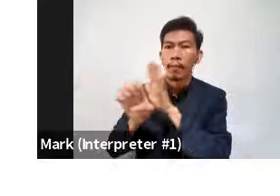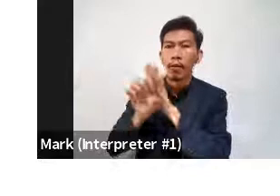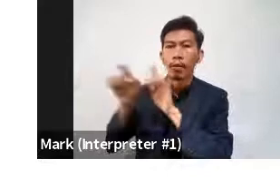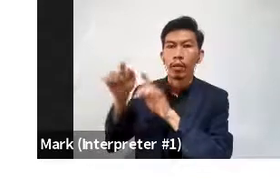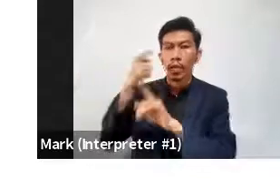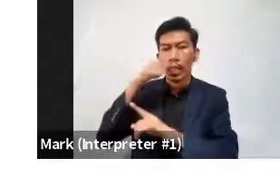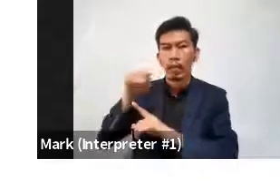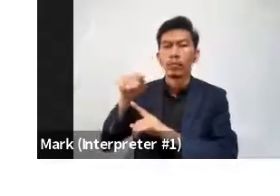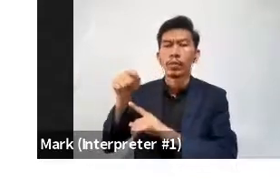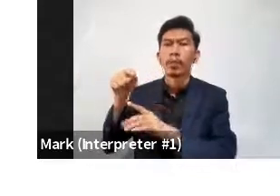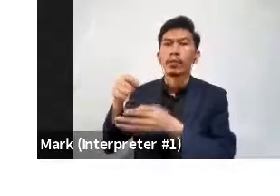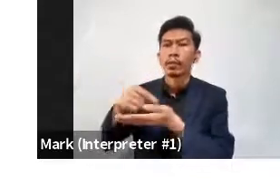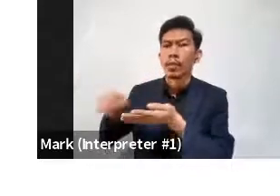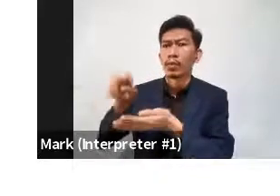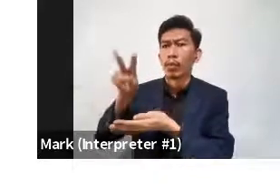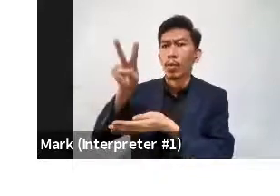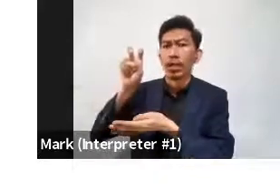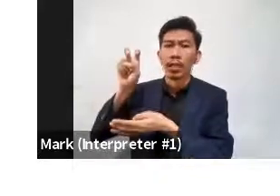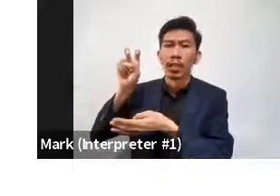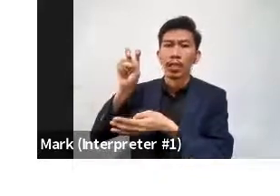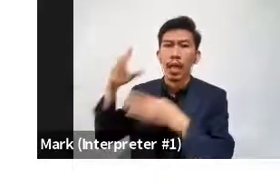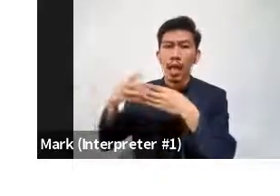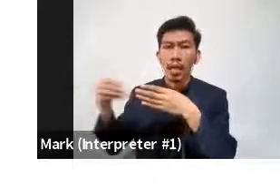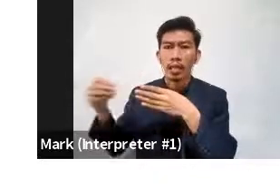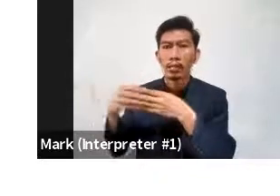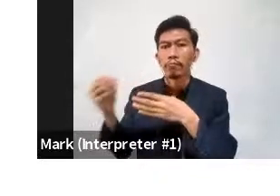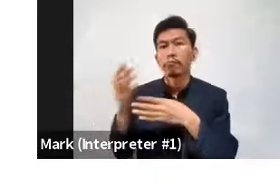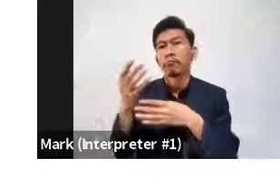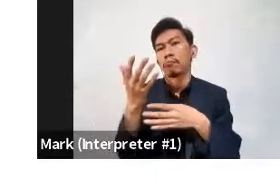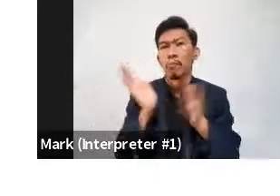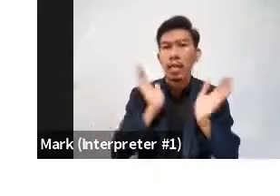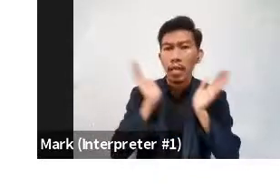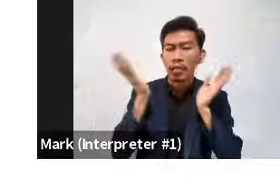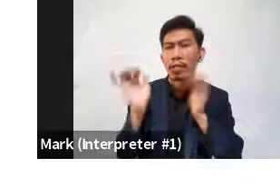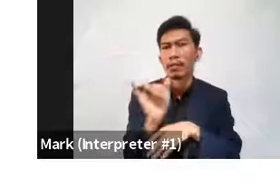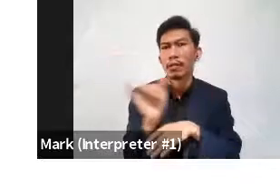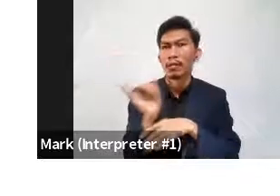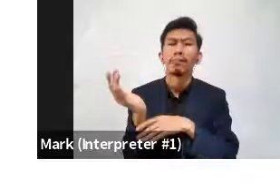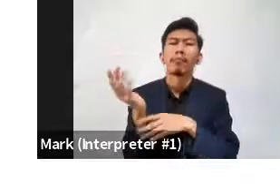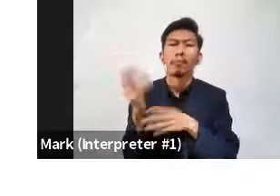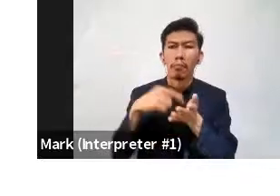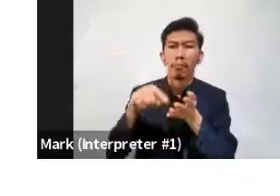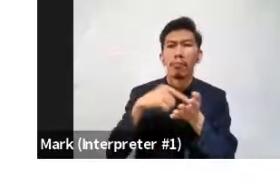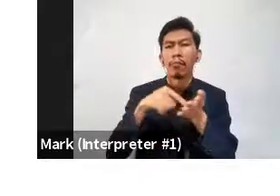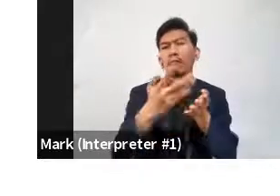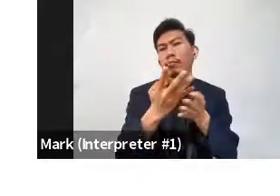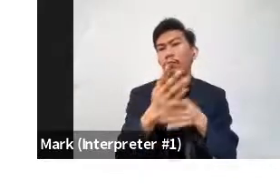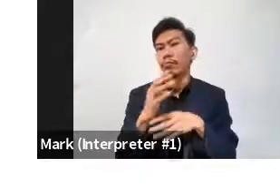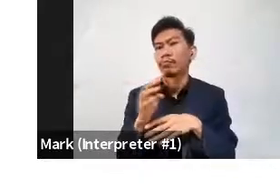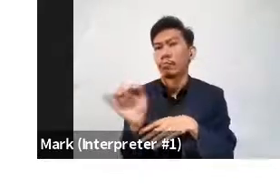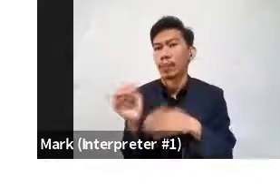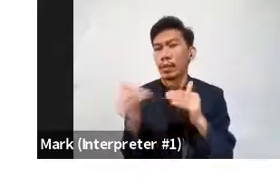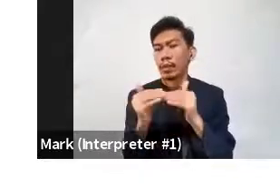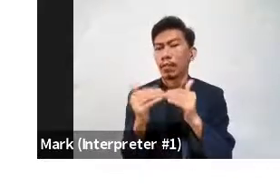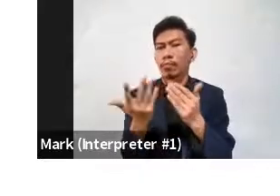around $200. And Malaysia is also spending the same, right? So both countries are an upper middle income country.